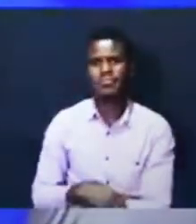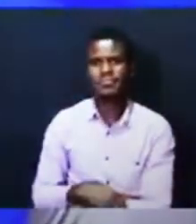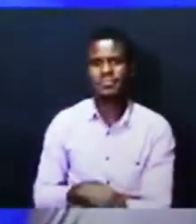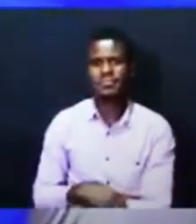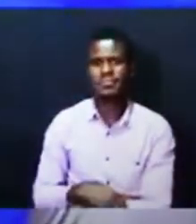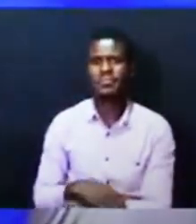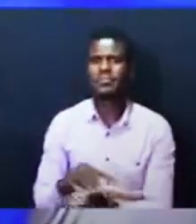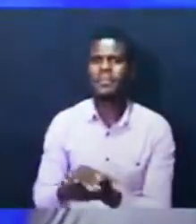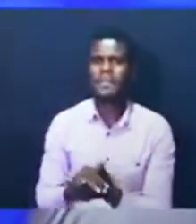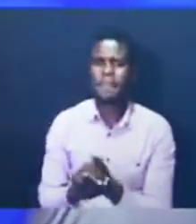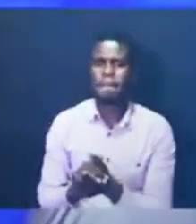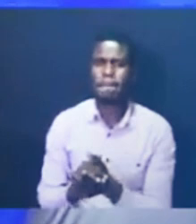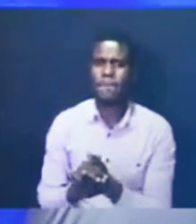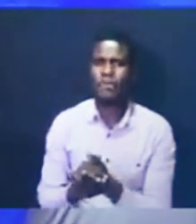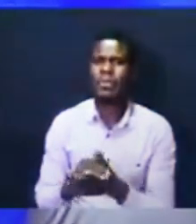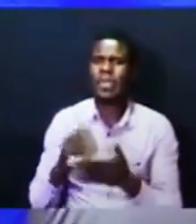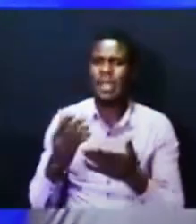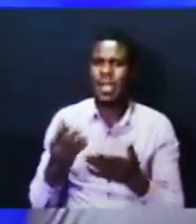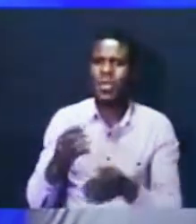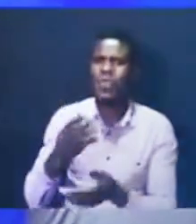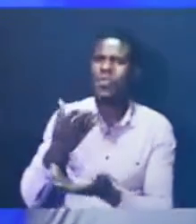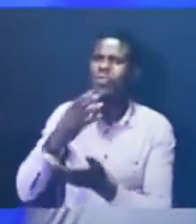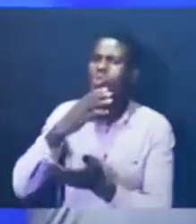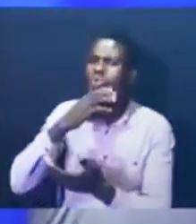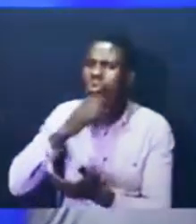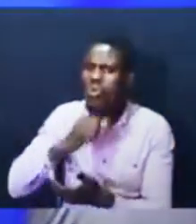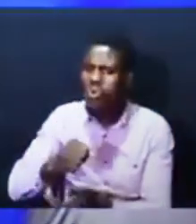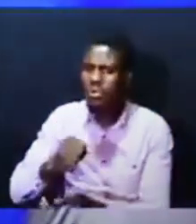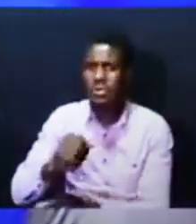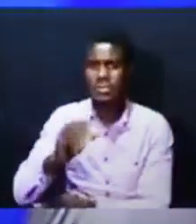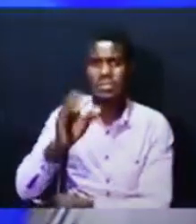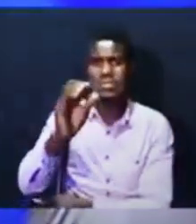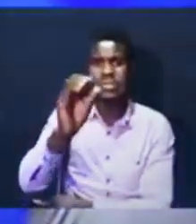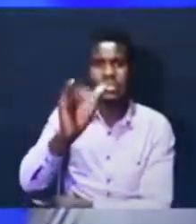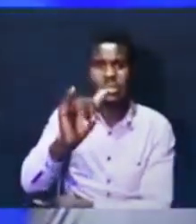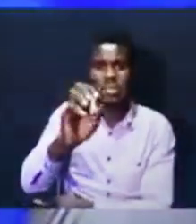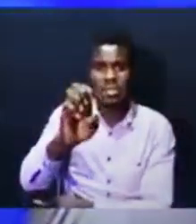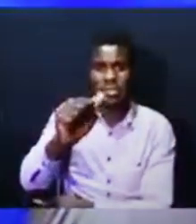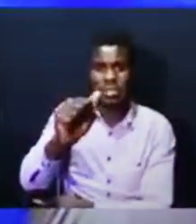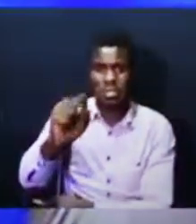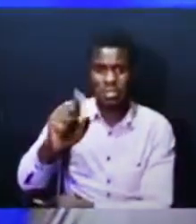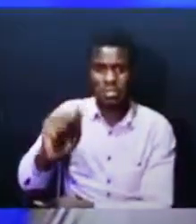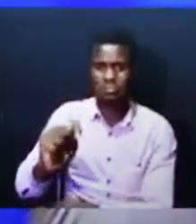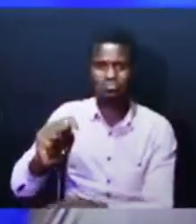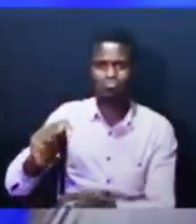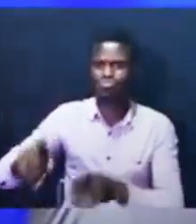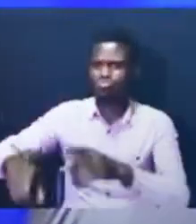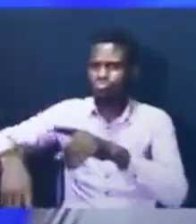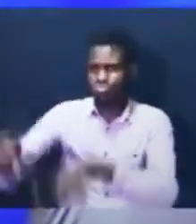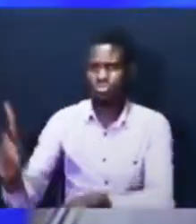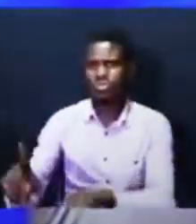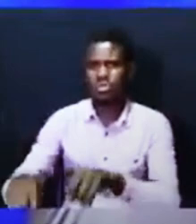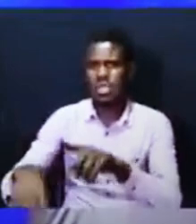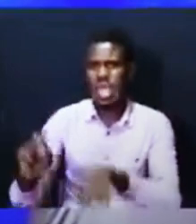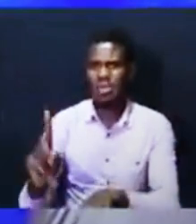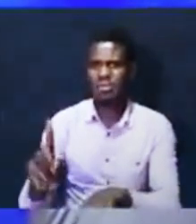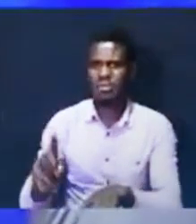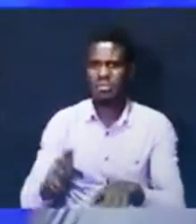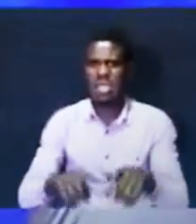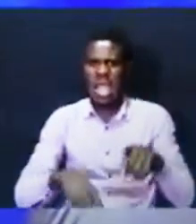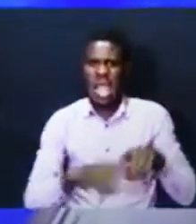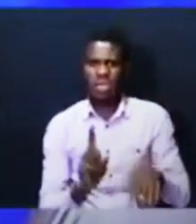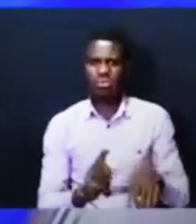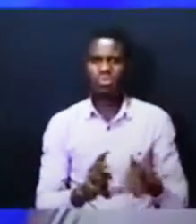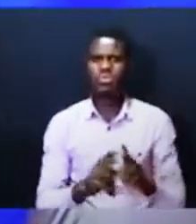Get rid of the old yeast, so that you may be a new unliving batch, as